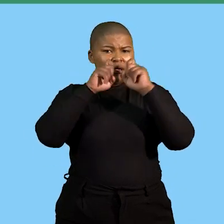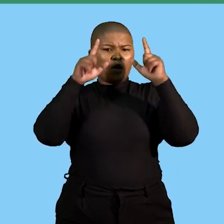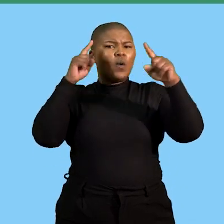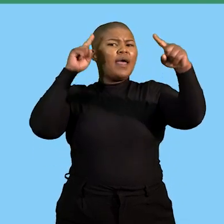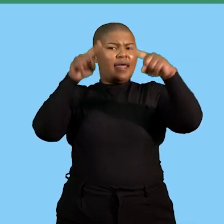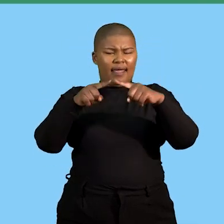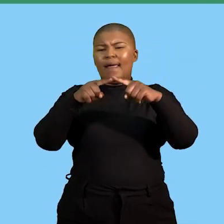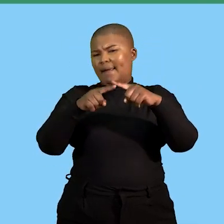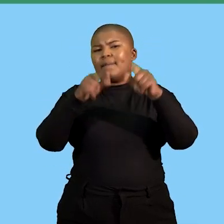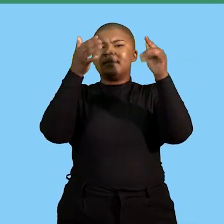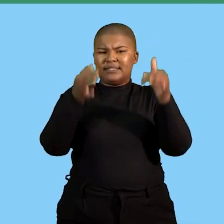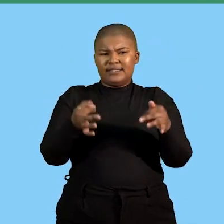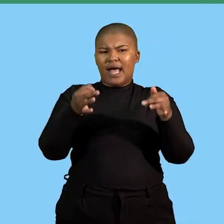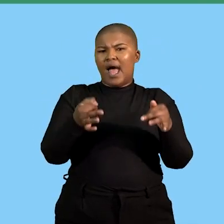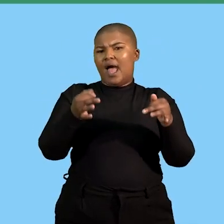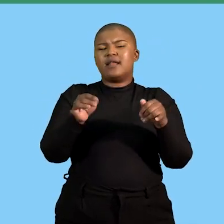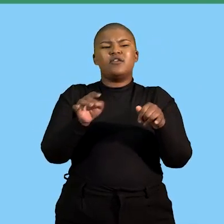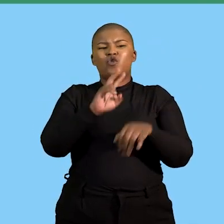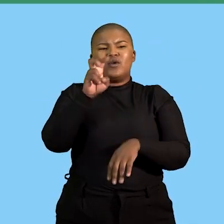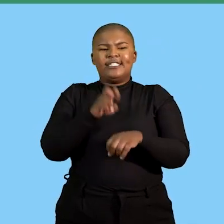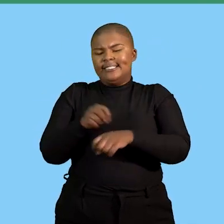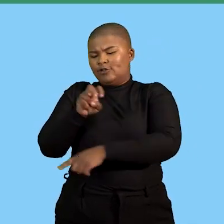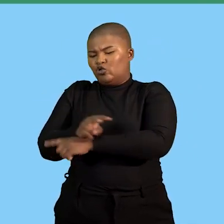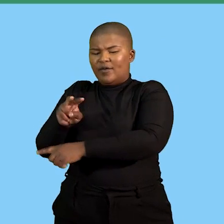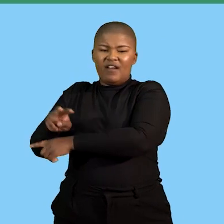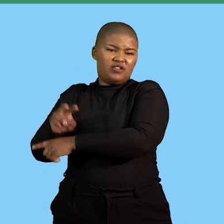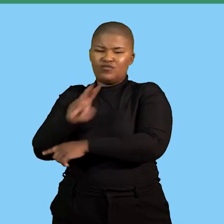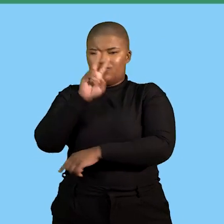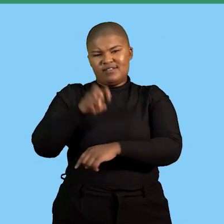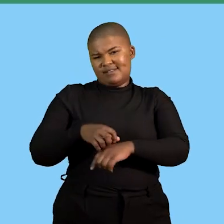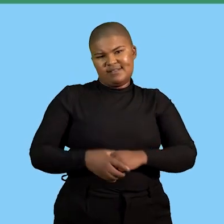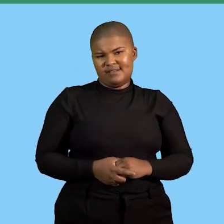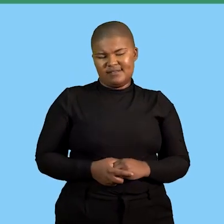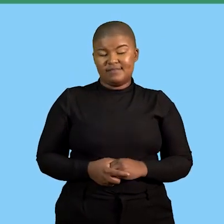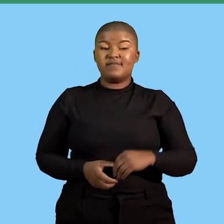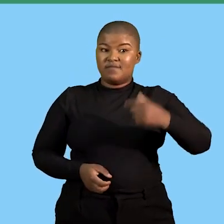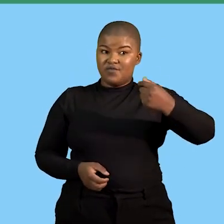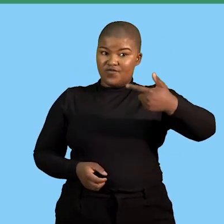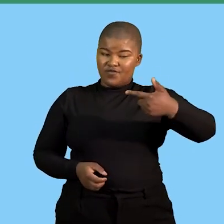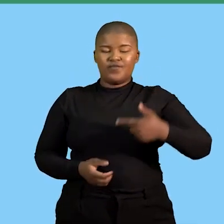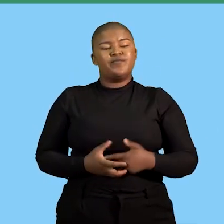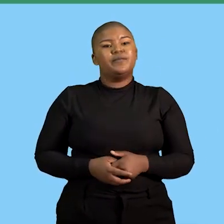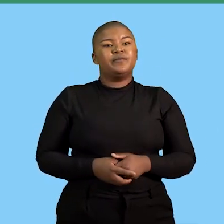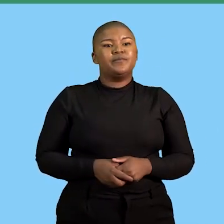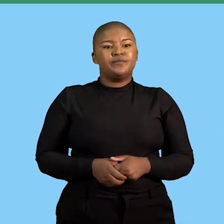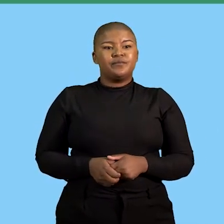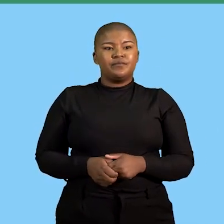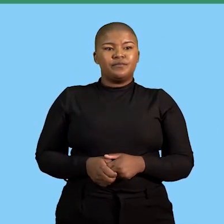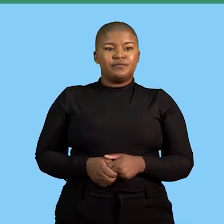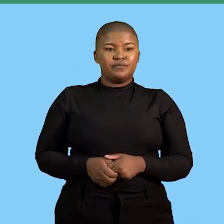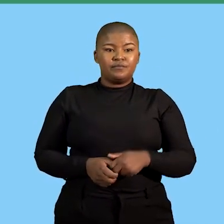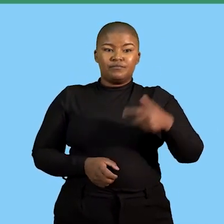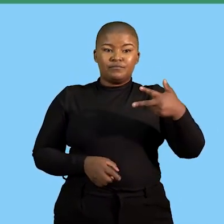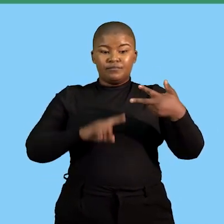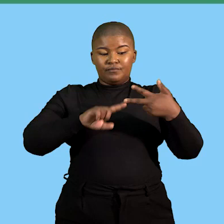aims and makes decisions without supervision. So that is the second statement. And the third one now